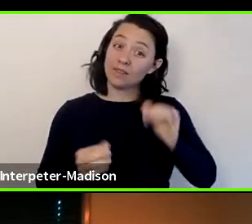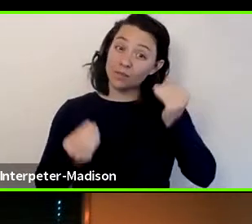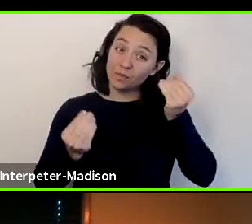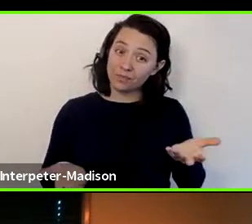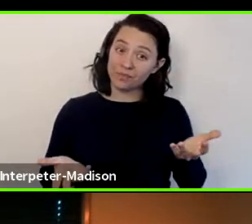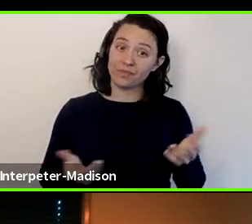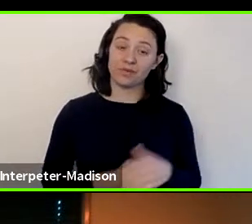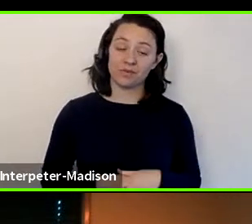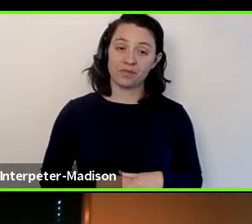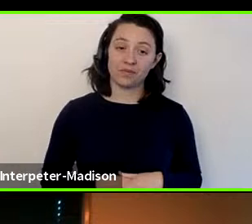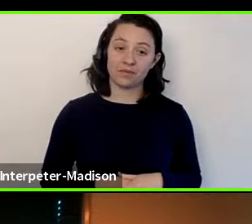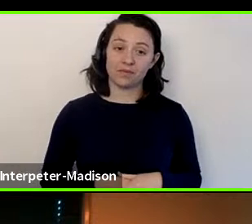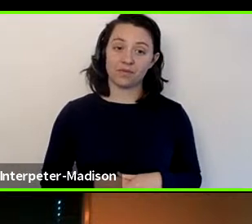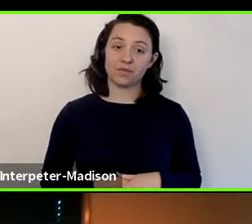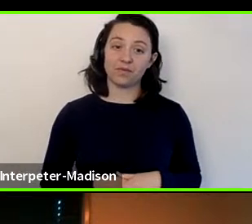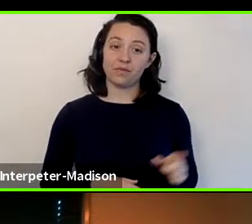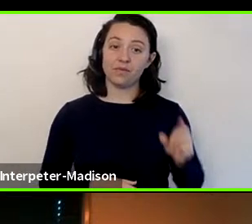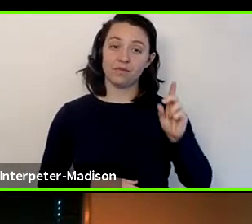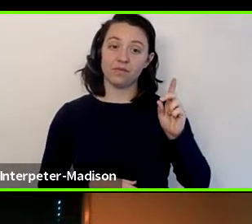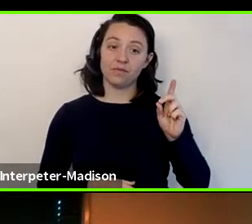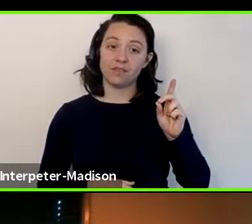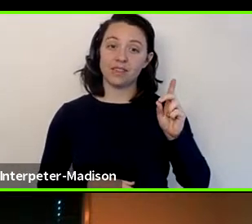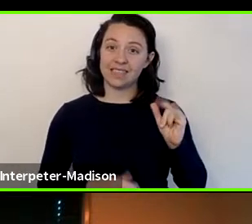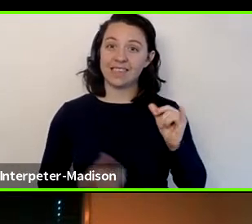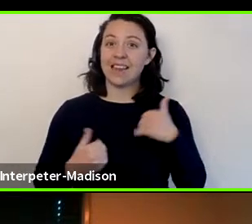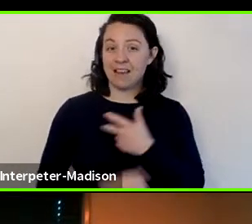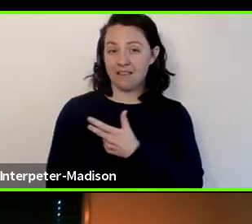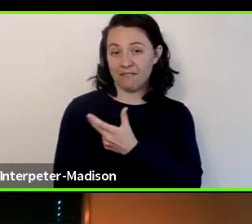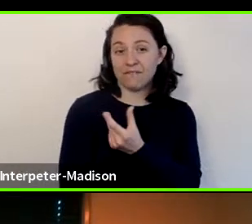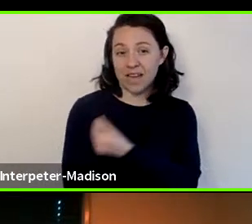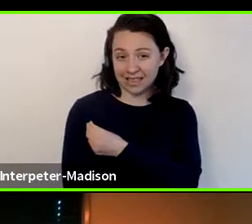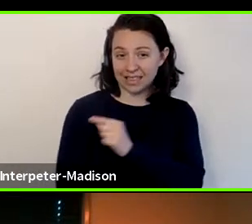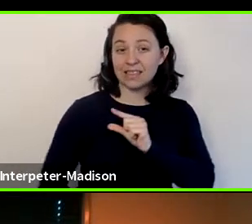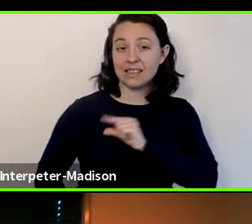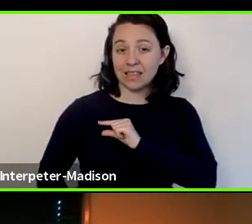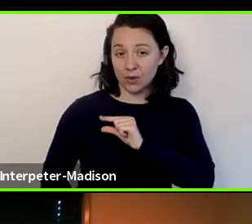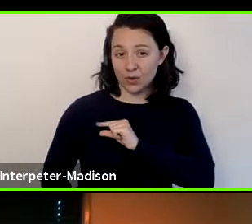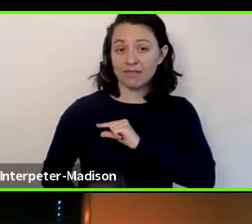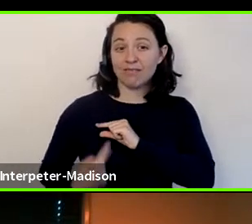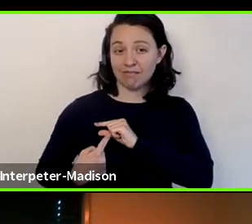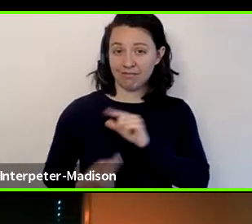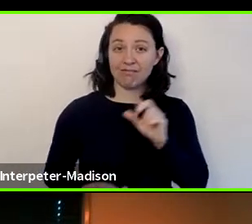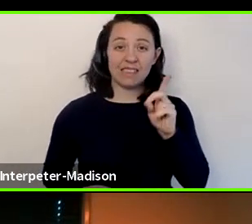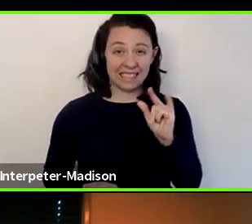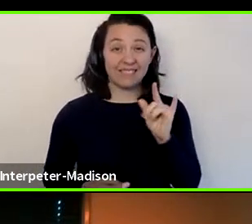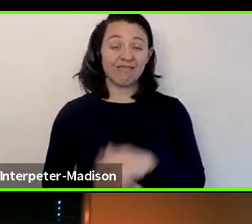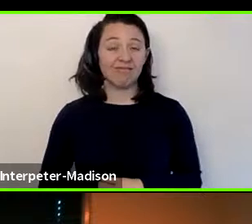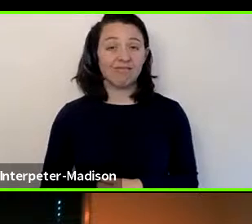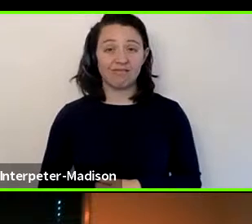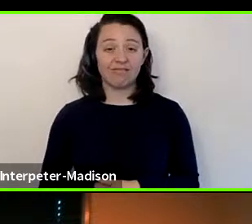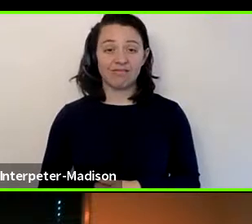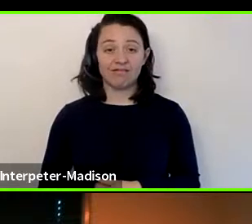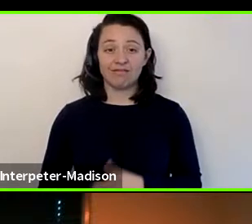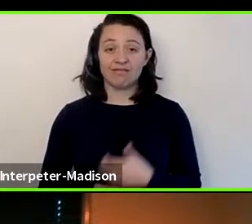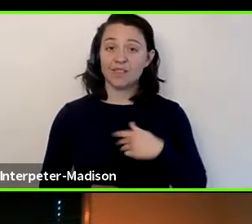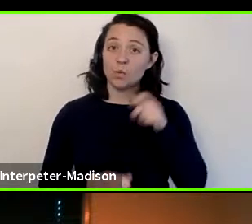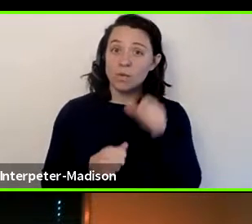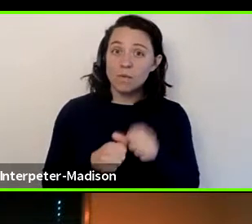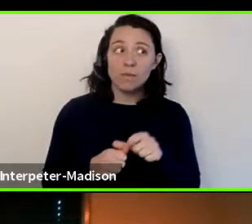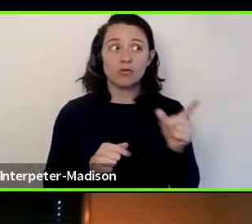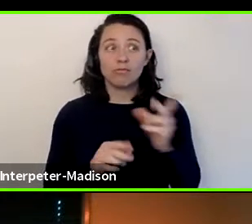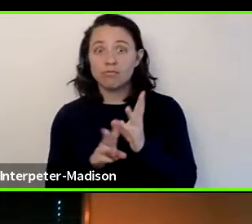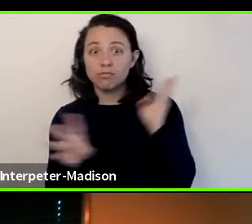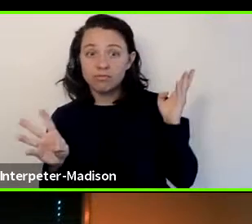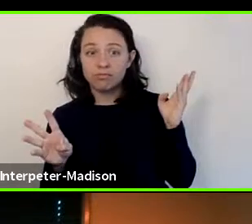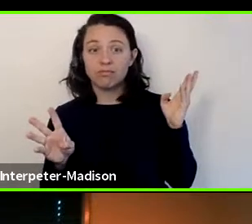did have some of that vaccine guilt. It exists, it really, really does. And I remember standing in line in